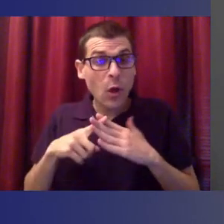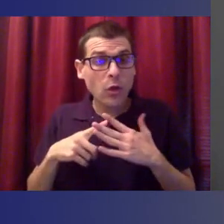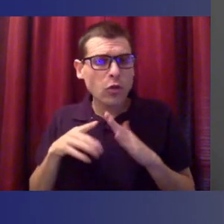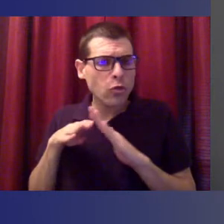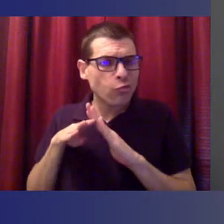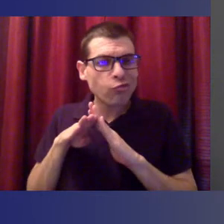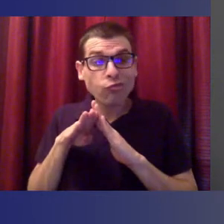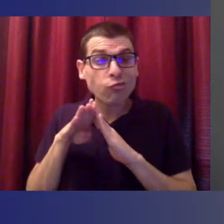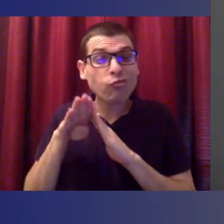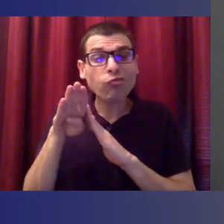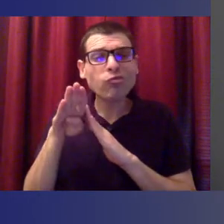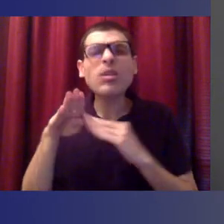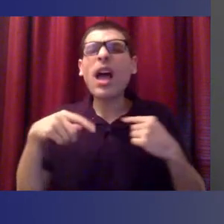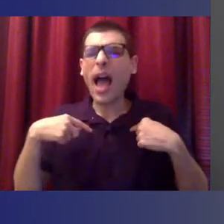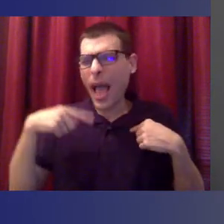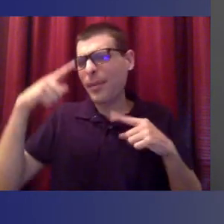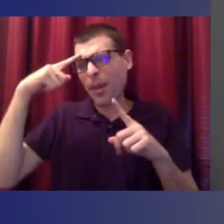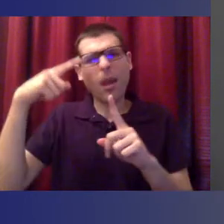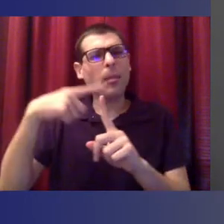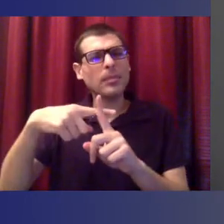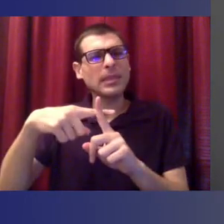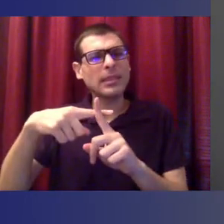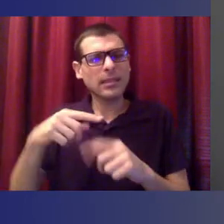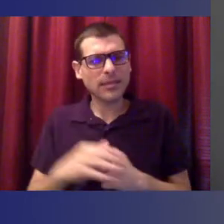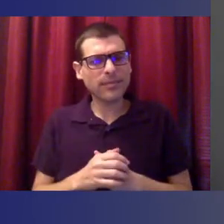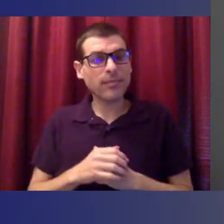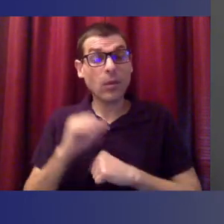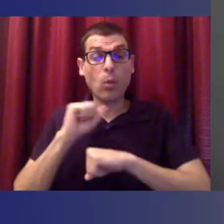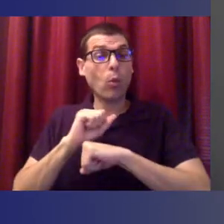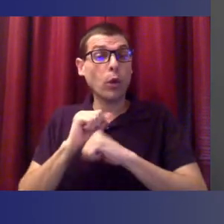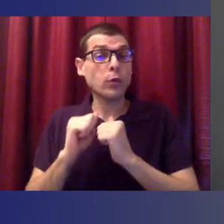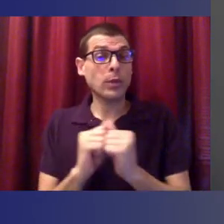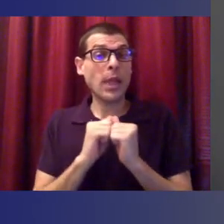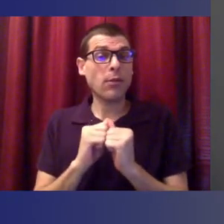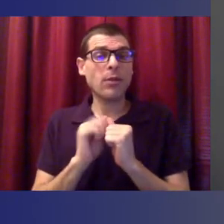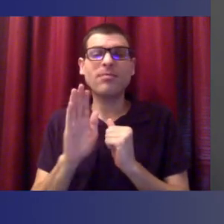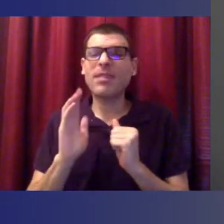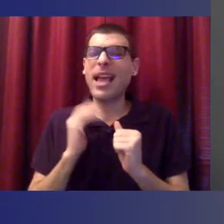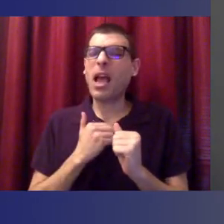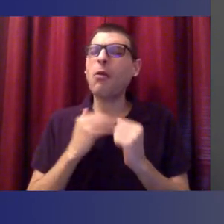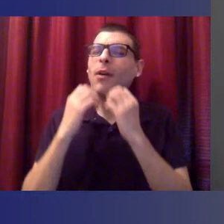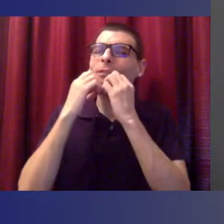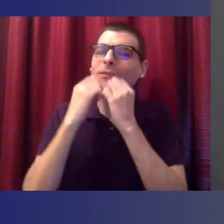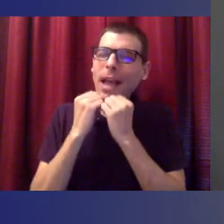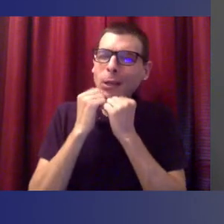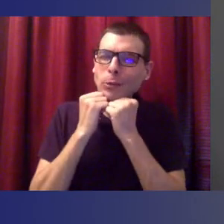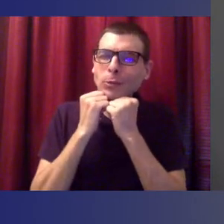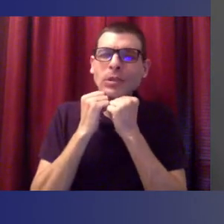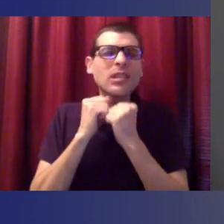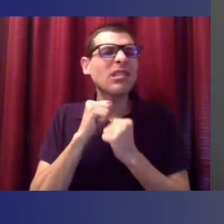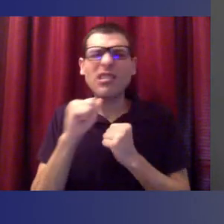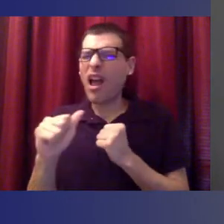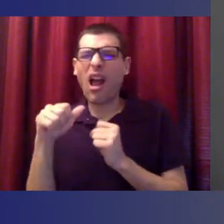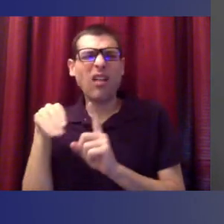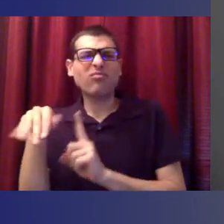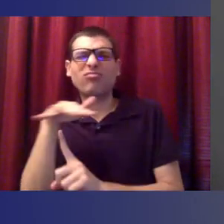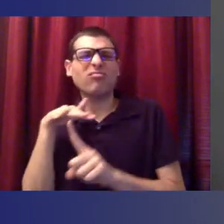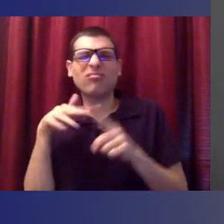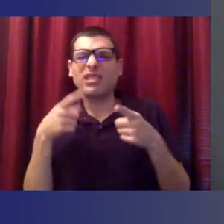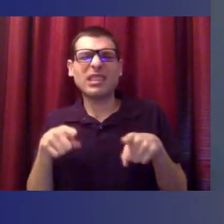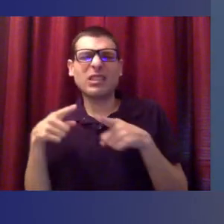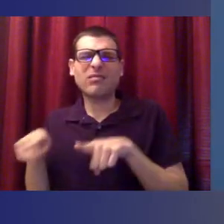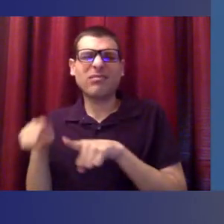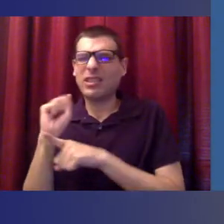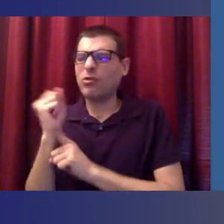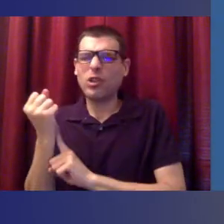I know that by working together, our values, not our circumstances, will define us and set us on the path